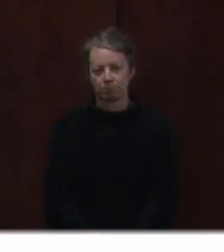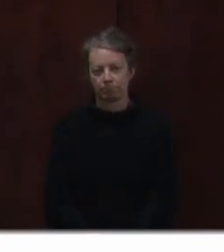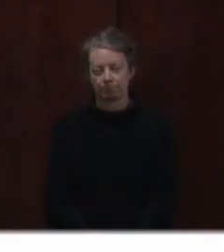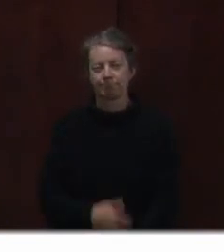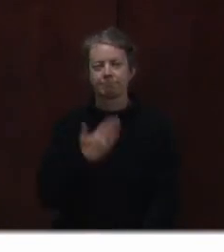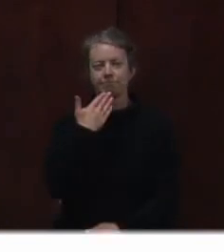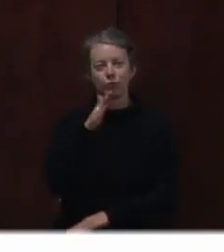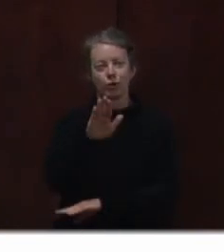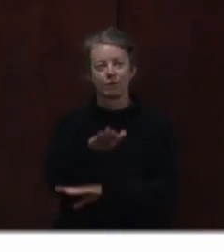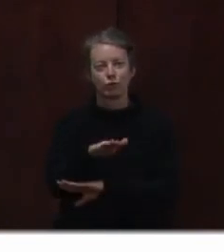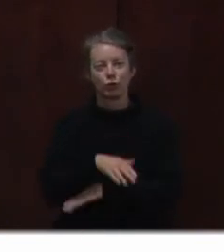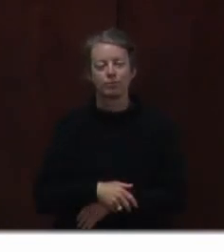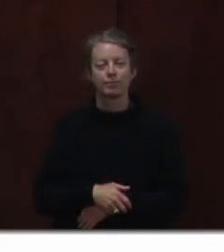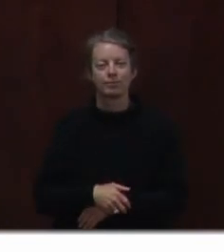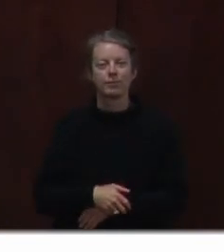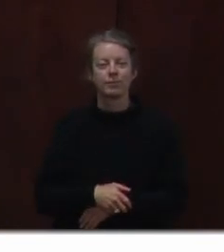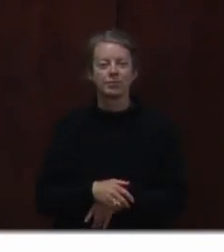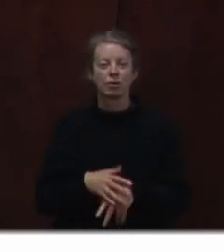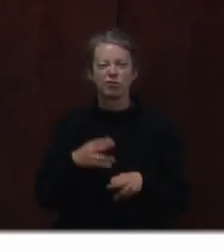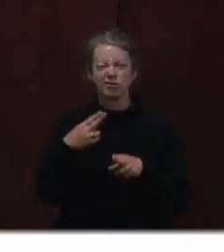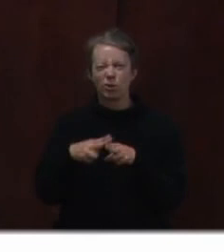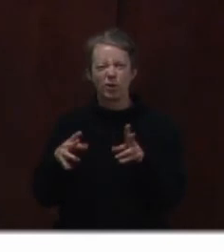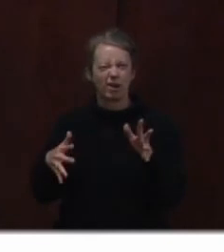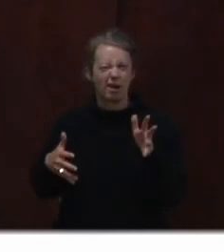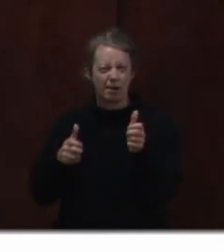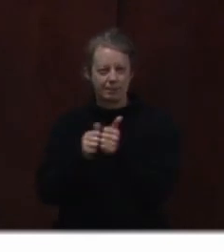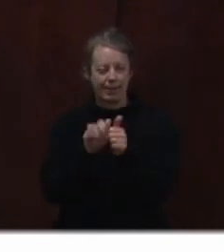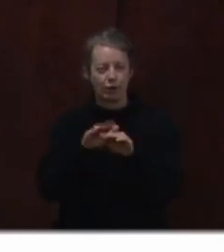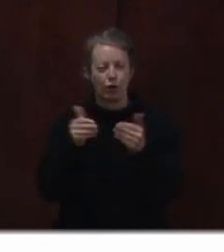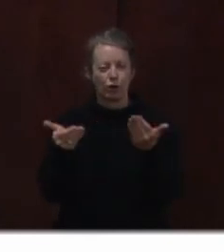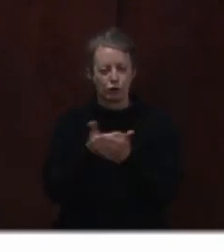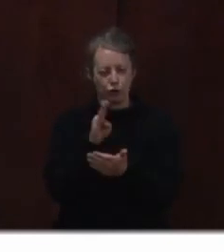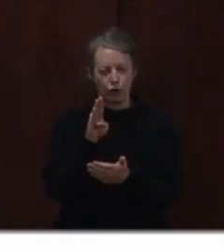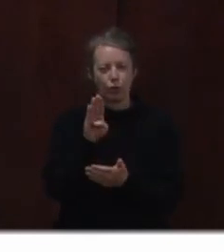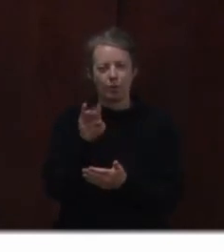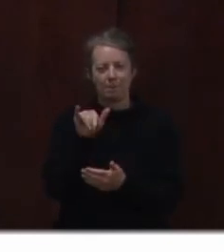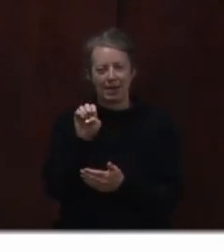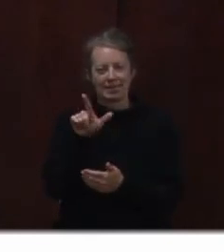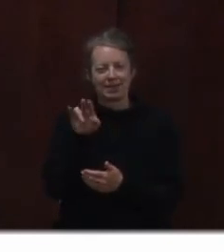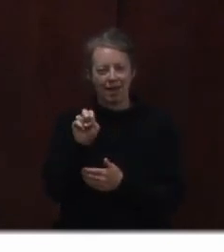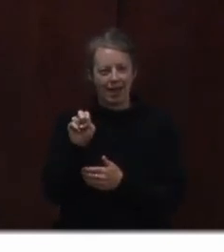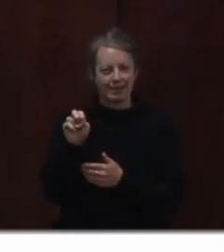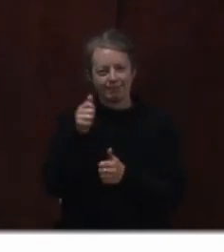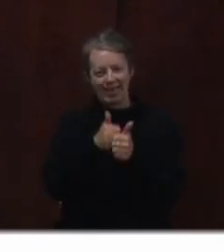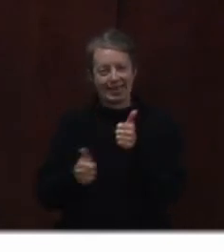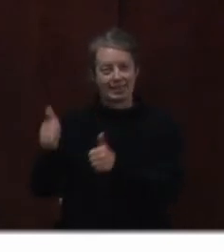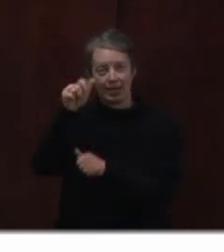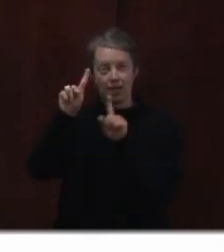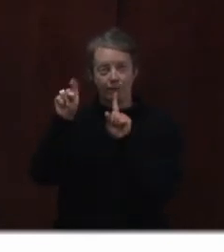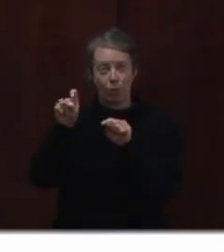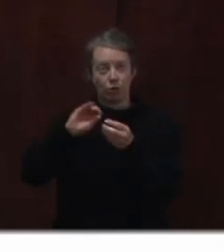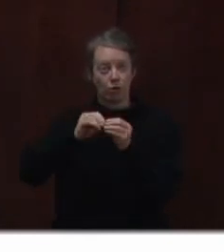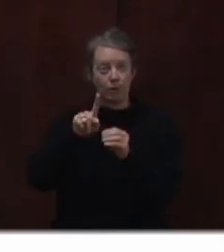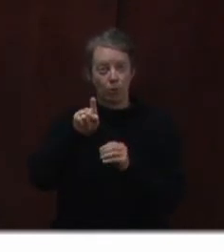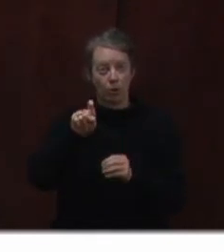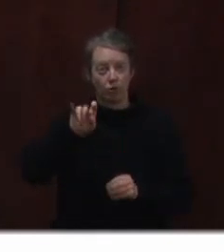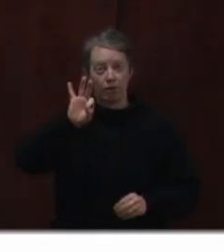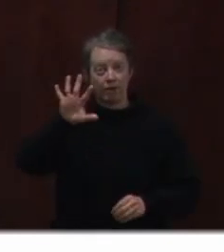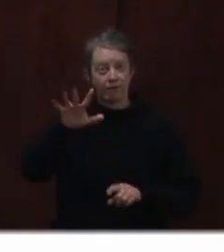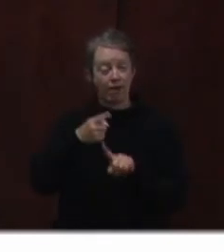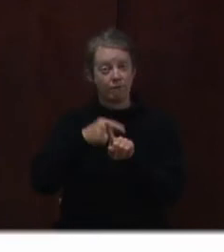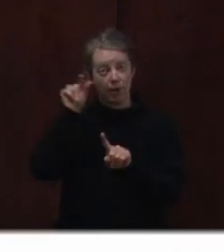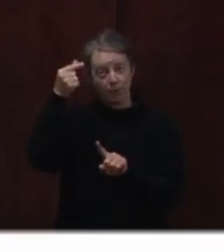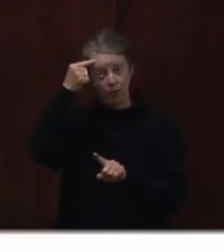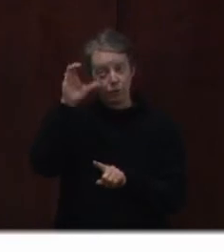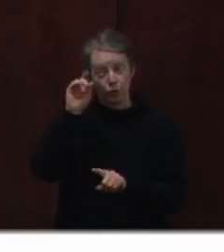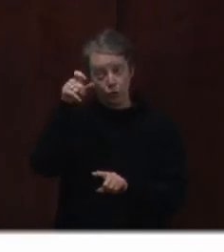Good afternoon. Just want to give a quick update on our new baseline executive order, number 195 from Governor Cooper. Went into effect